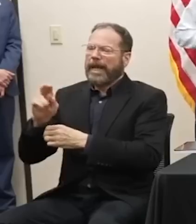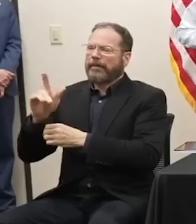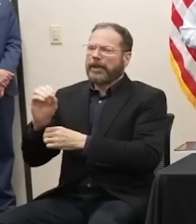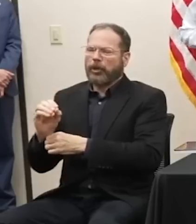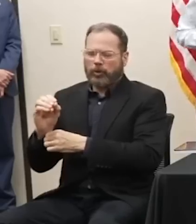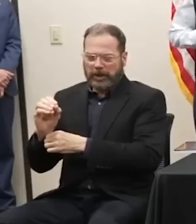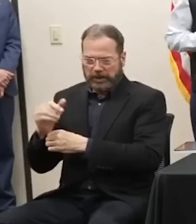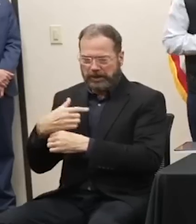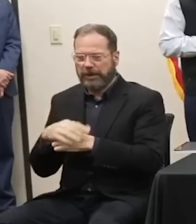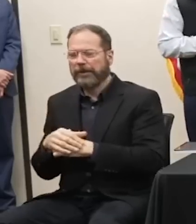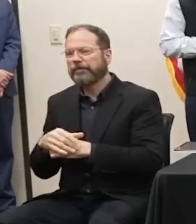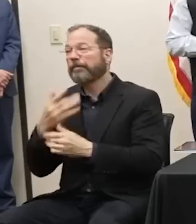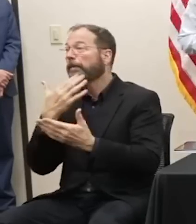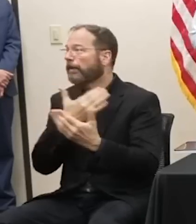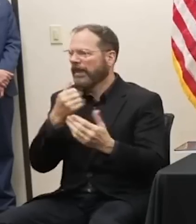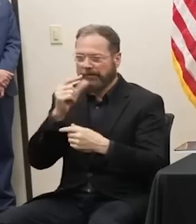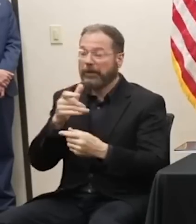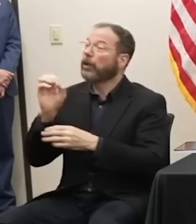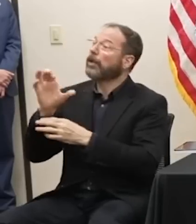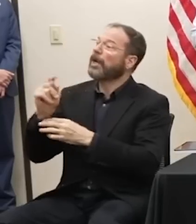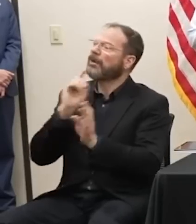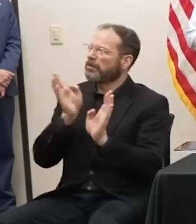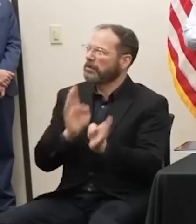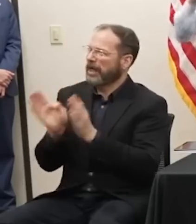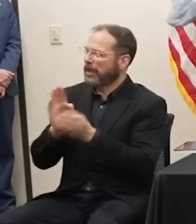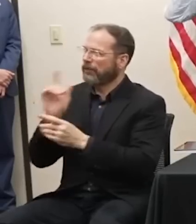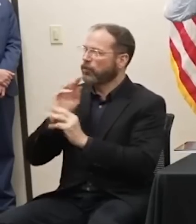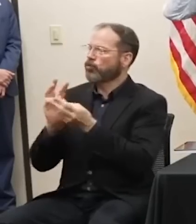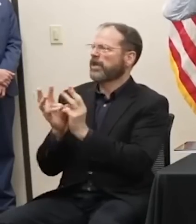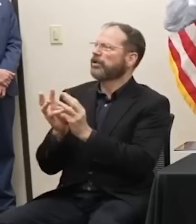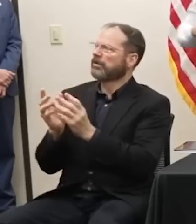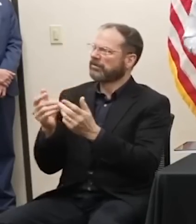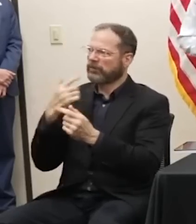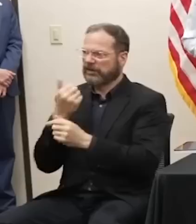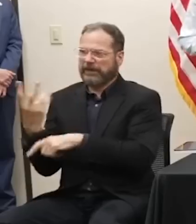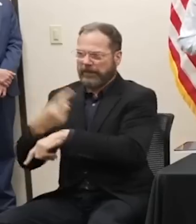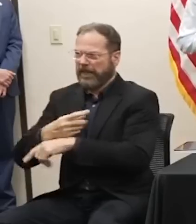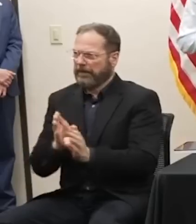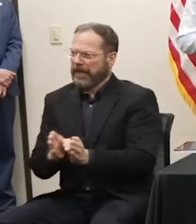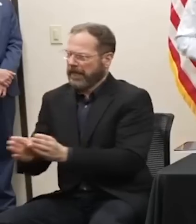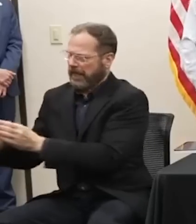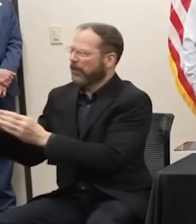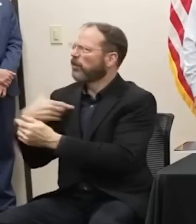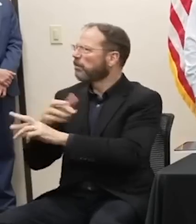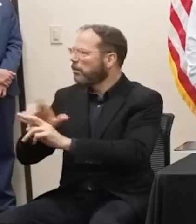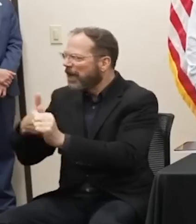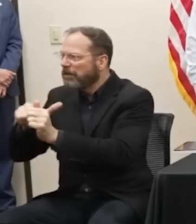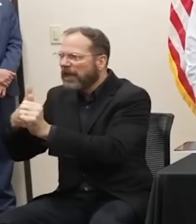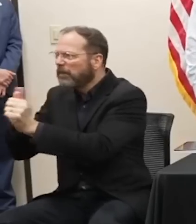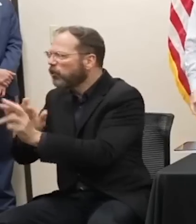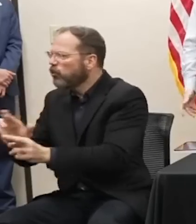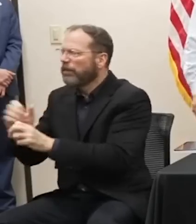Governor. Good morning. ERCOT has been preparing for Winter Storm Mara for the last several days, and we have all of the resources that we need to